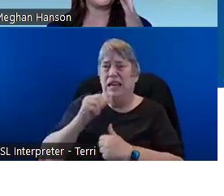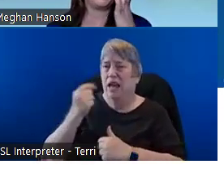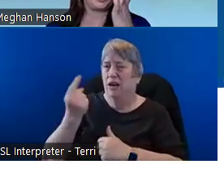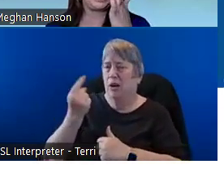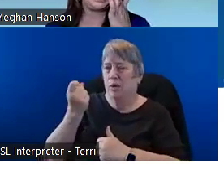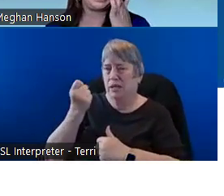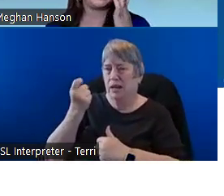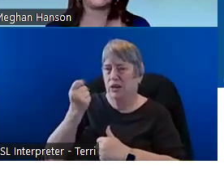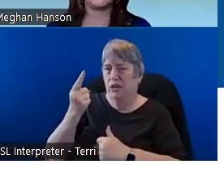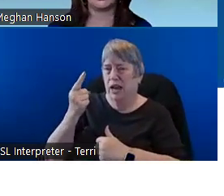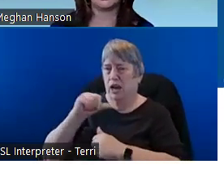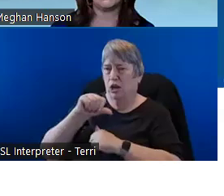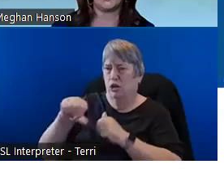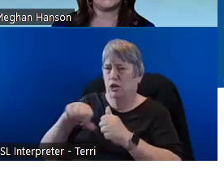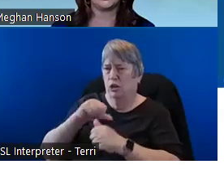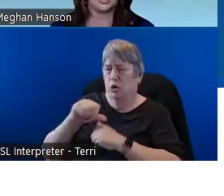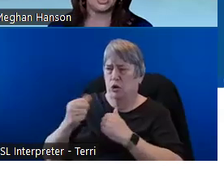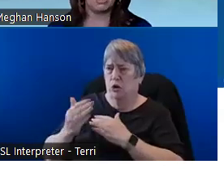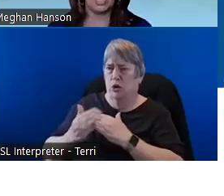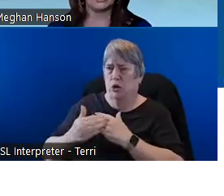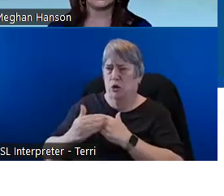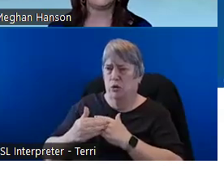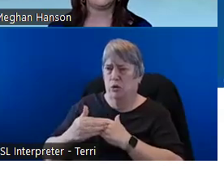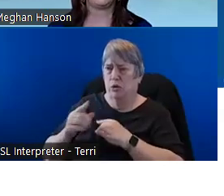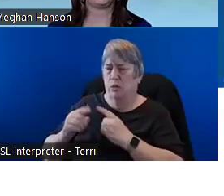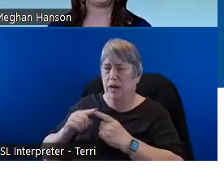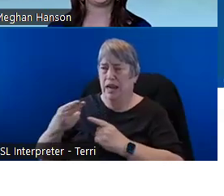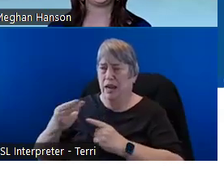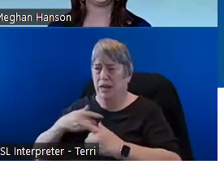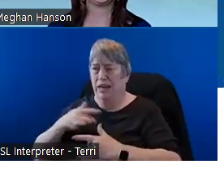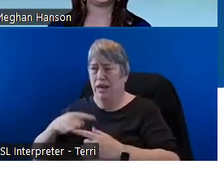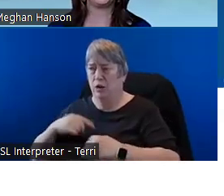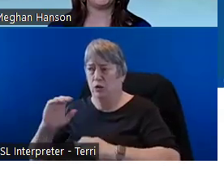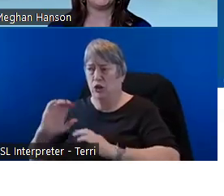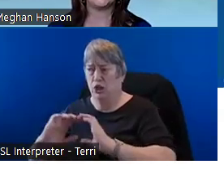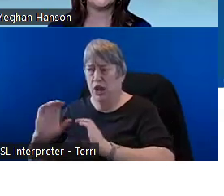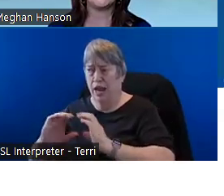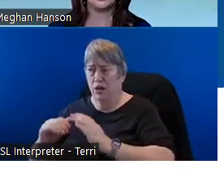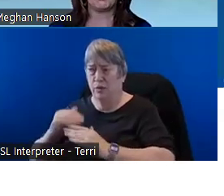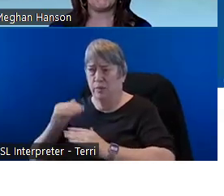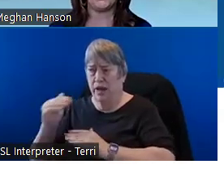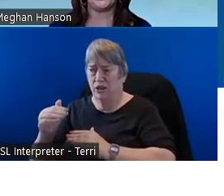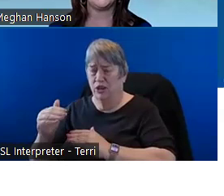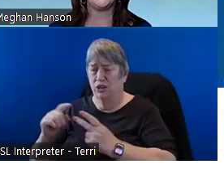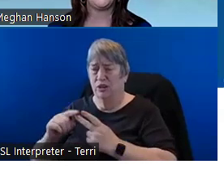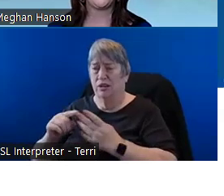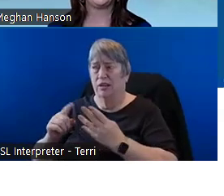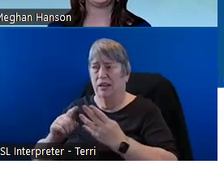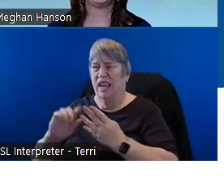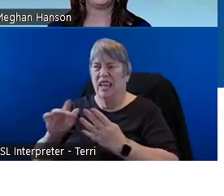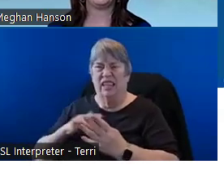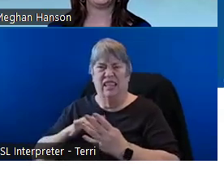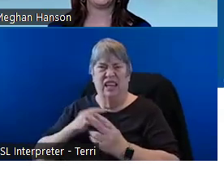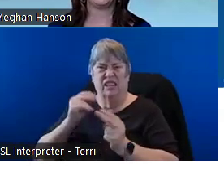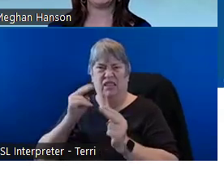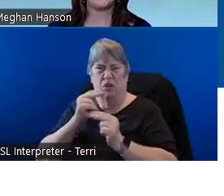social cues, and when he kind of stood around and chatted too much, and his sense of humor was a little inappropriate.